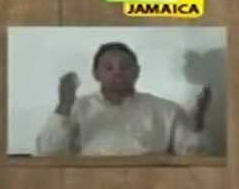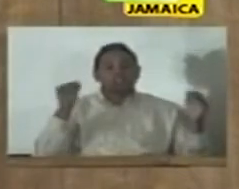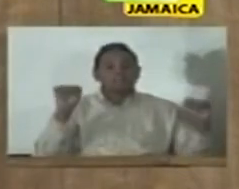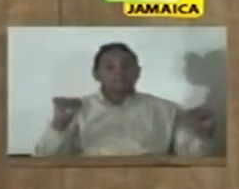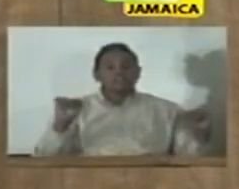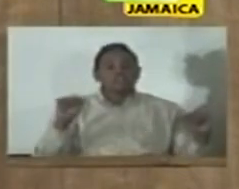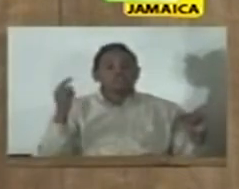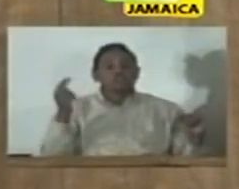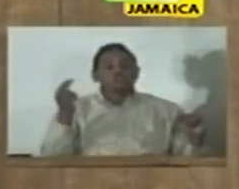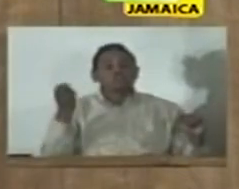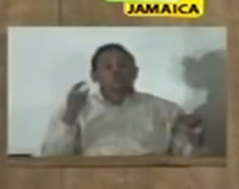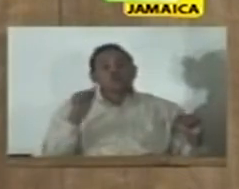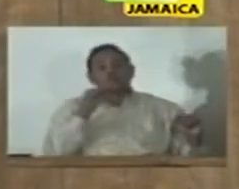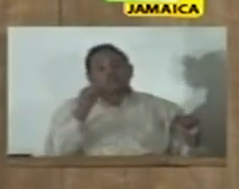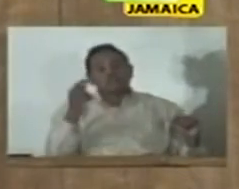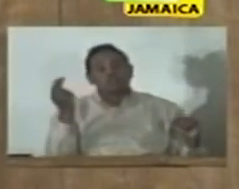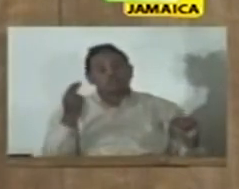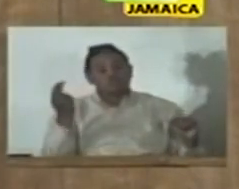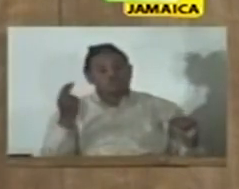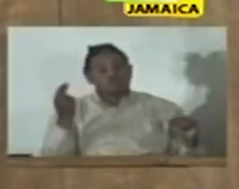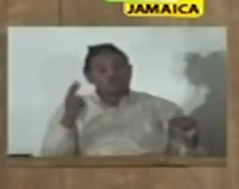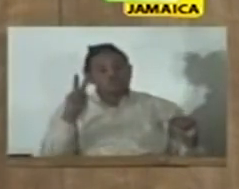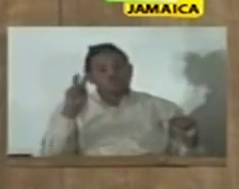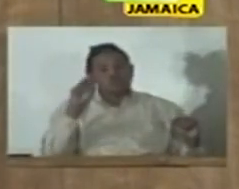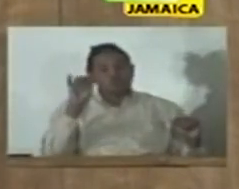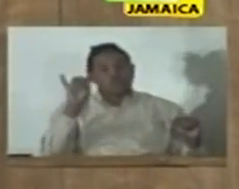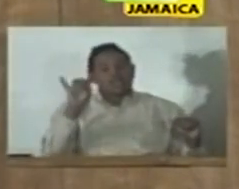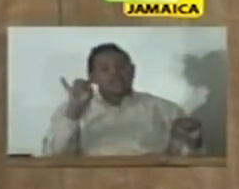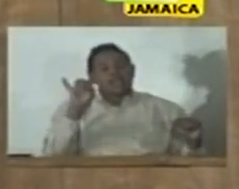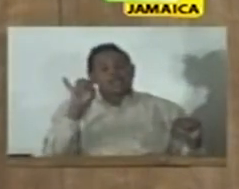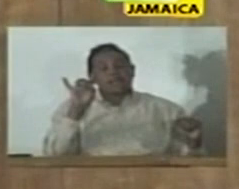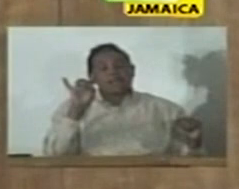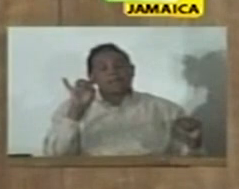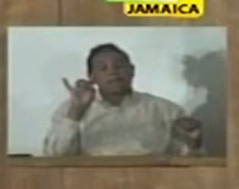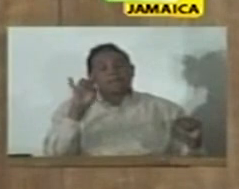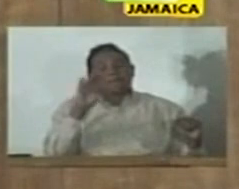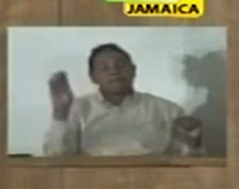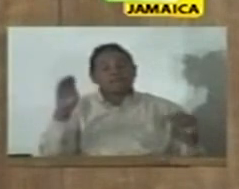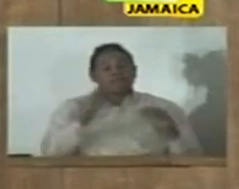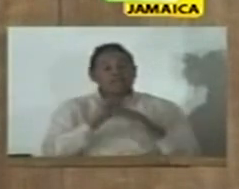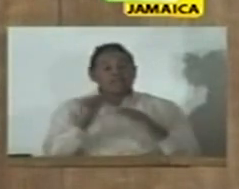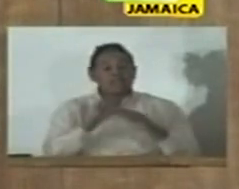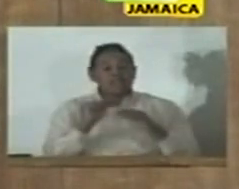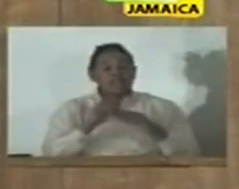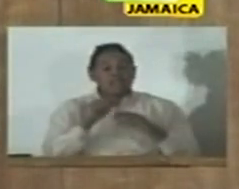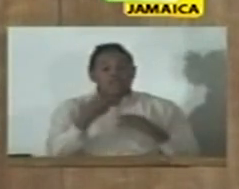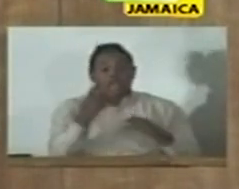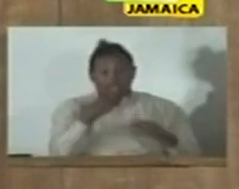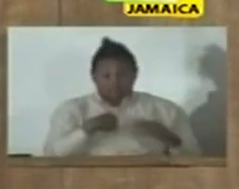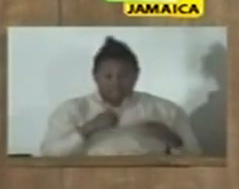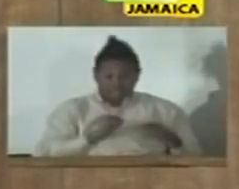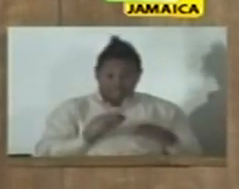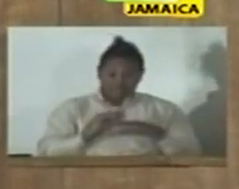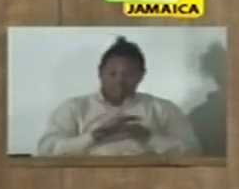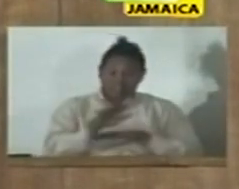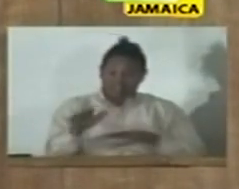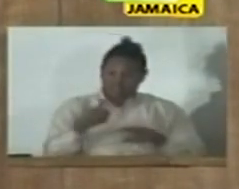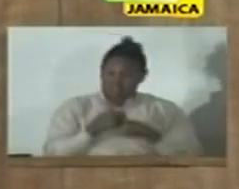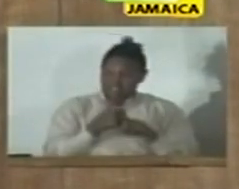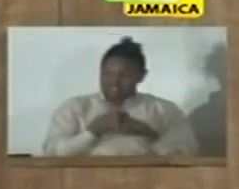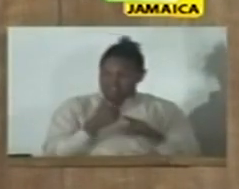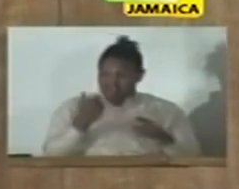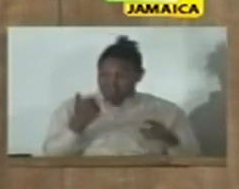use or lack of use of the $208 billion that you're asking me to advise and